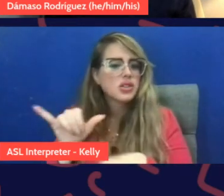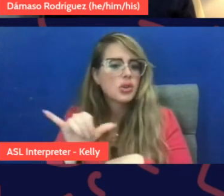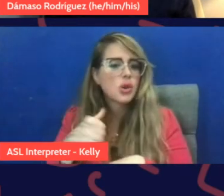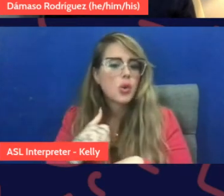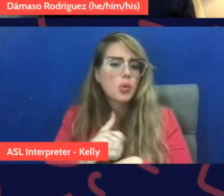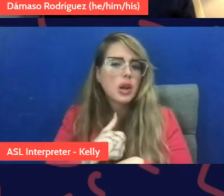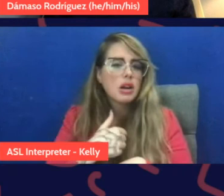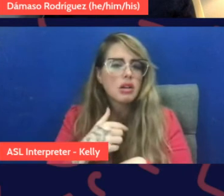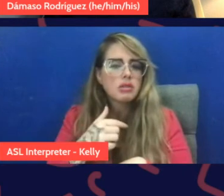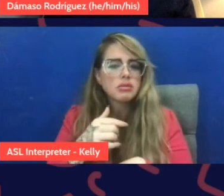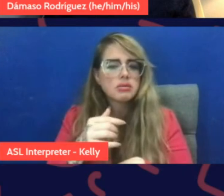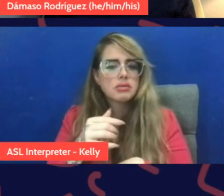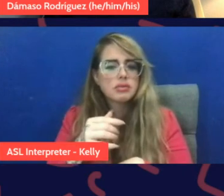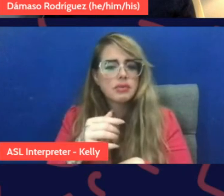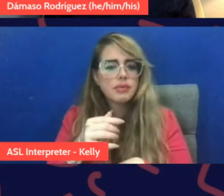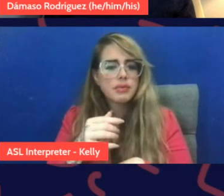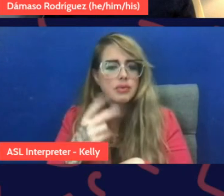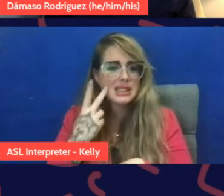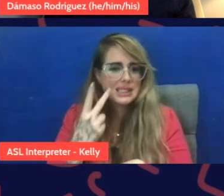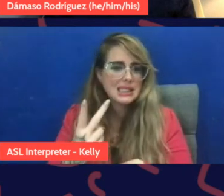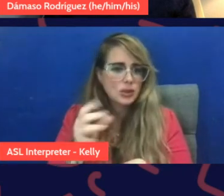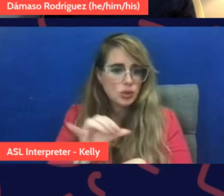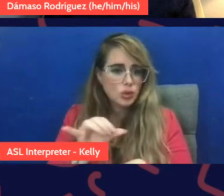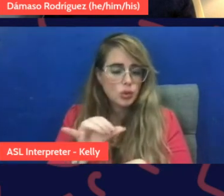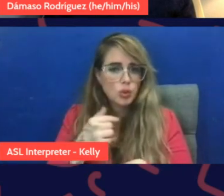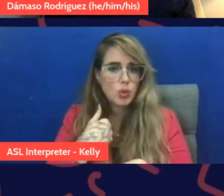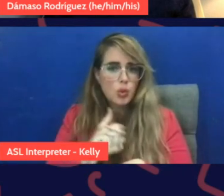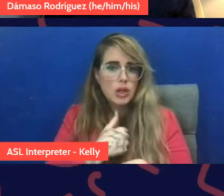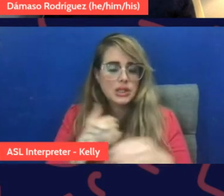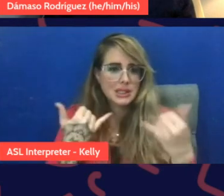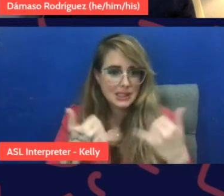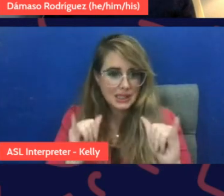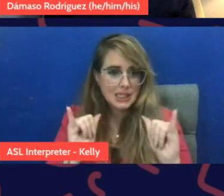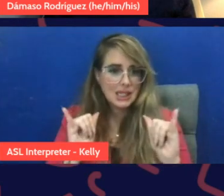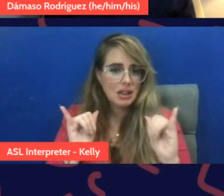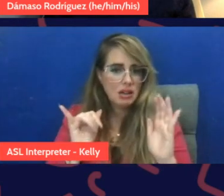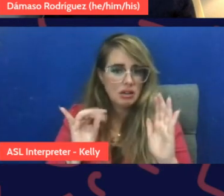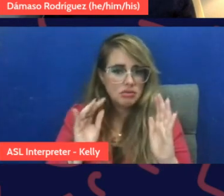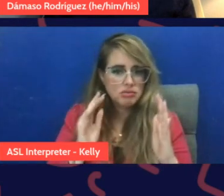Katamia is at as well, is that we're still exploring